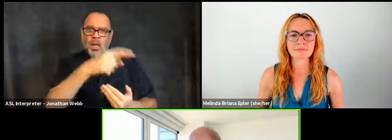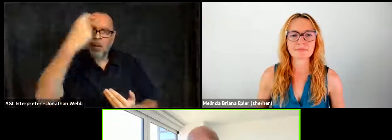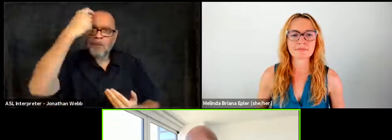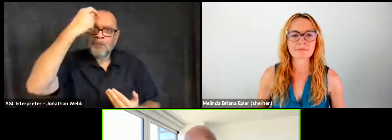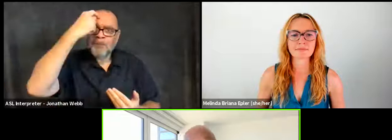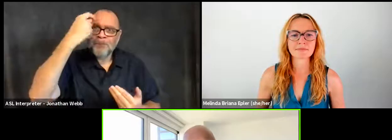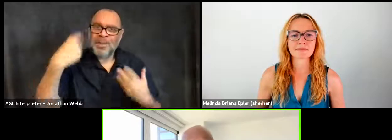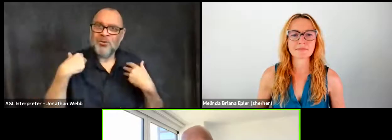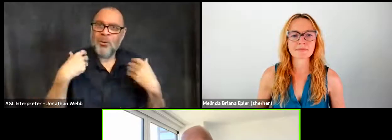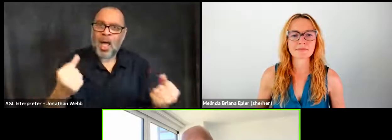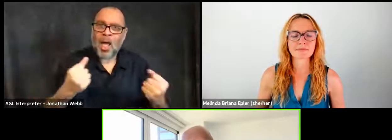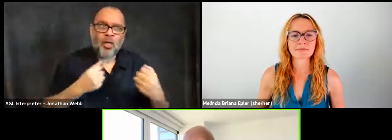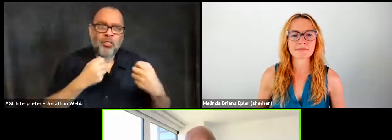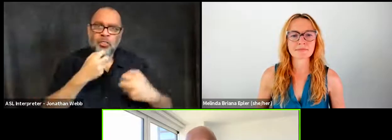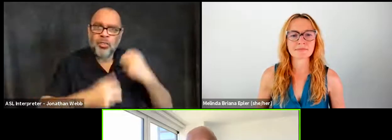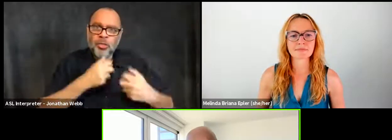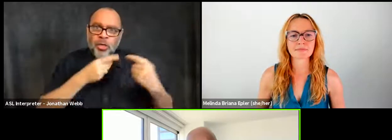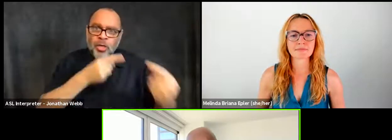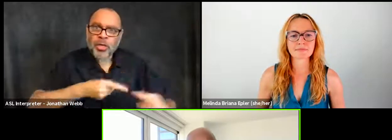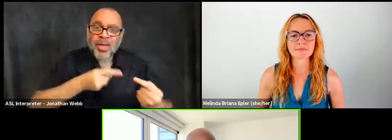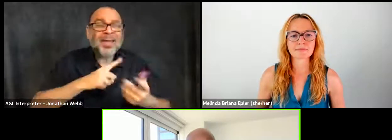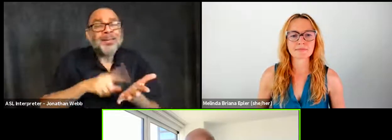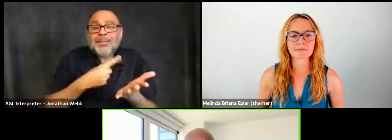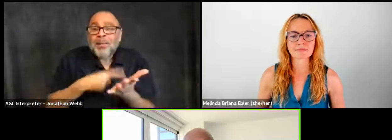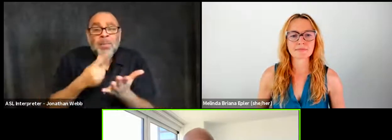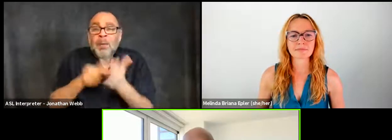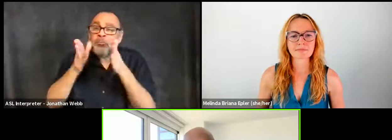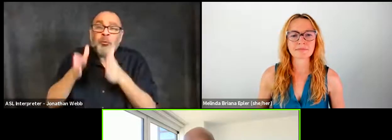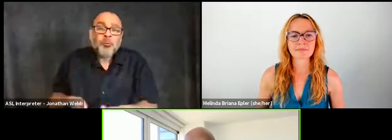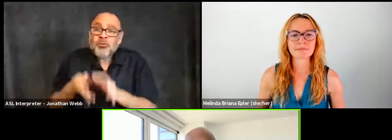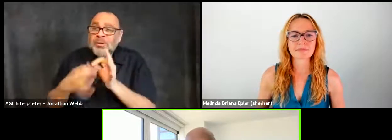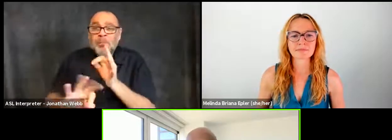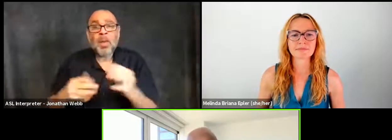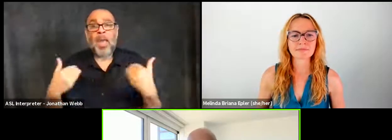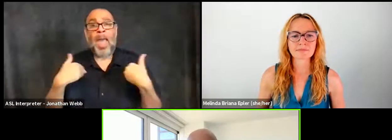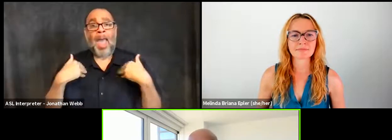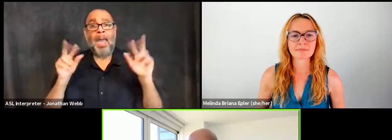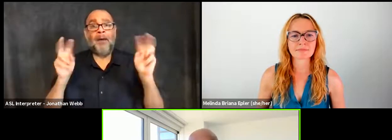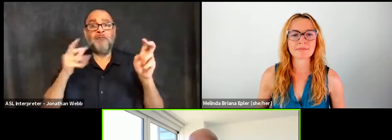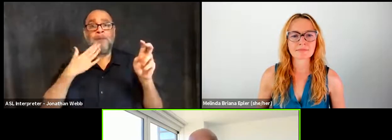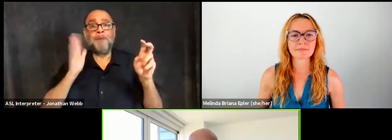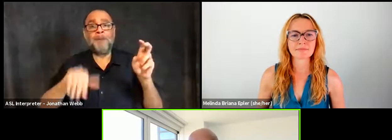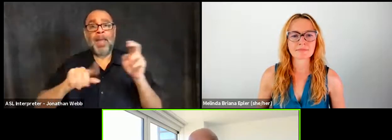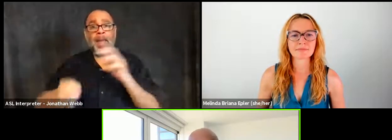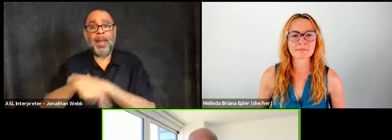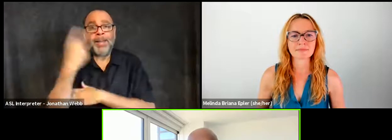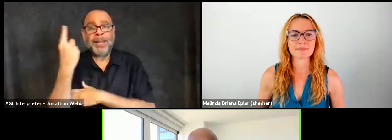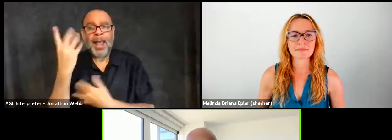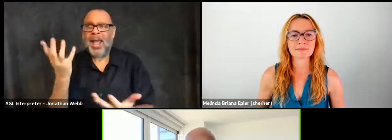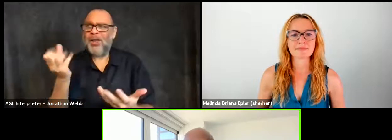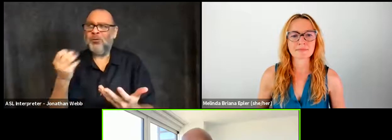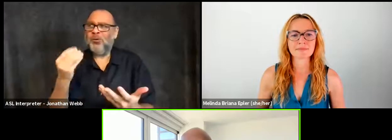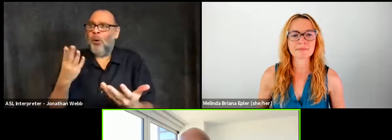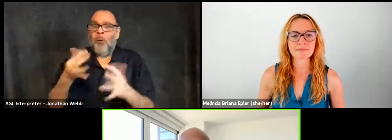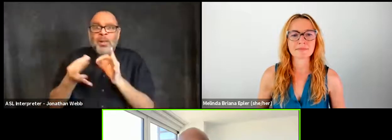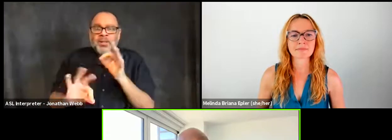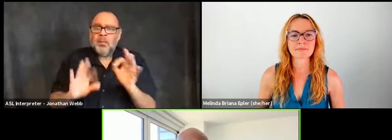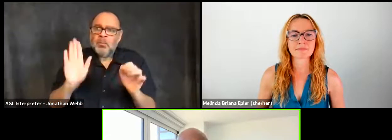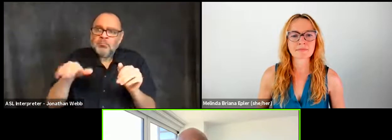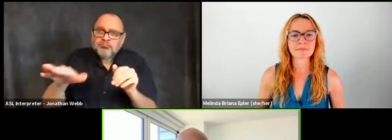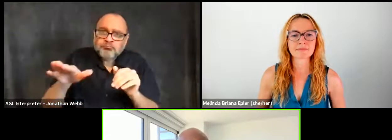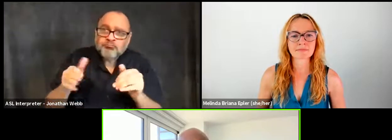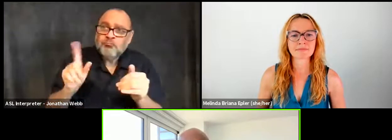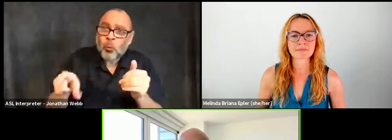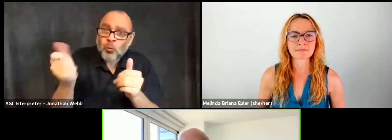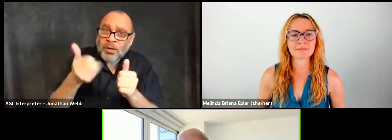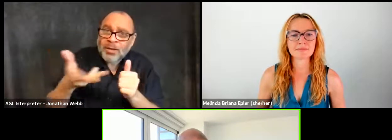day. So it's literally just asking, like, how are you really doing? Is there anything I can do to help? Is there anyone I can connect